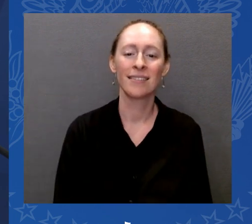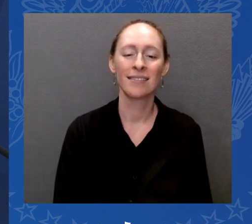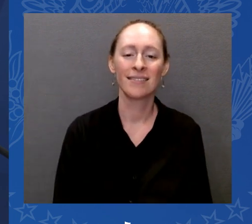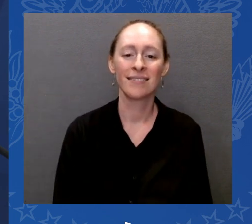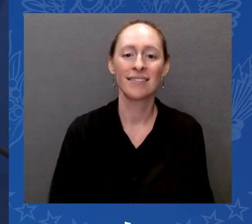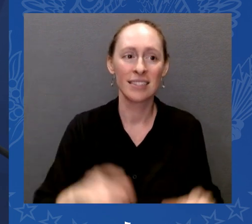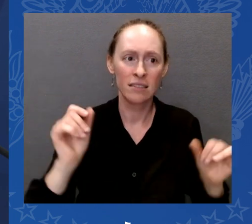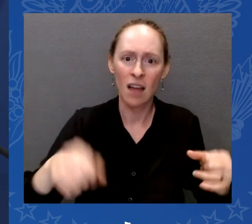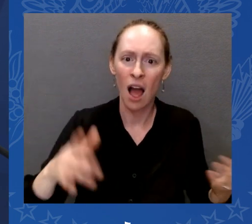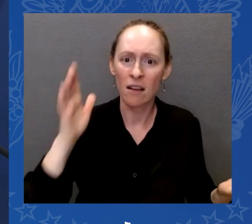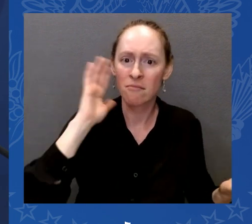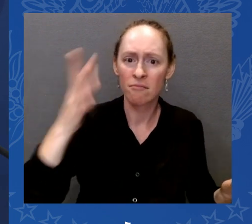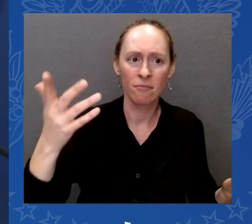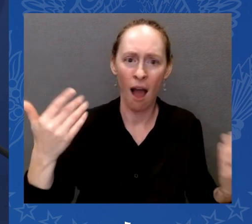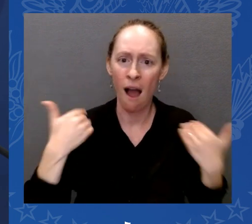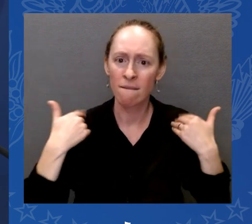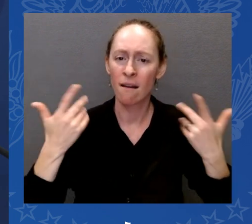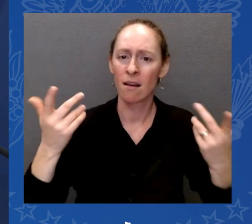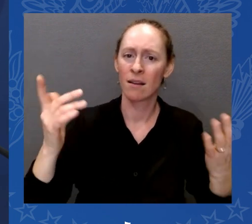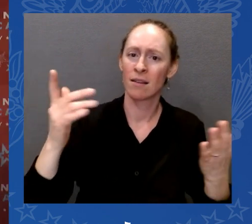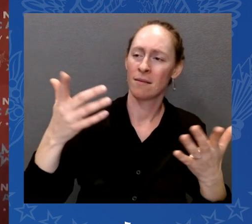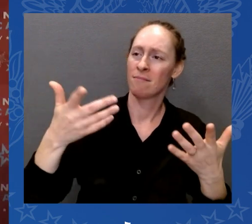in upstate New York.